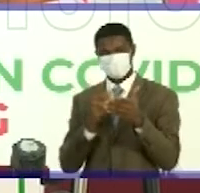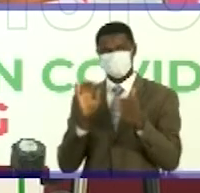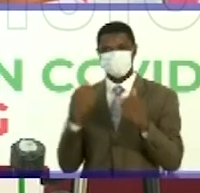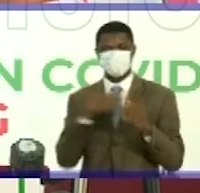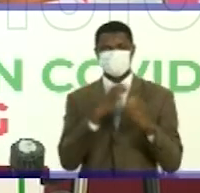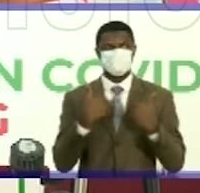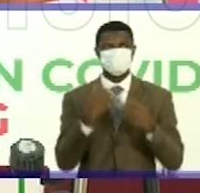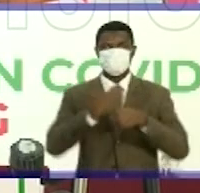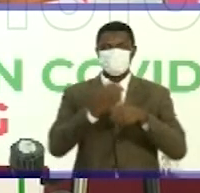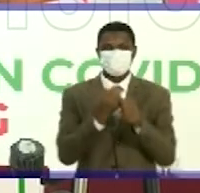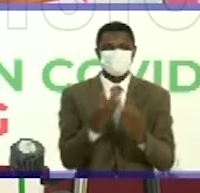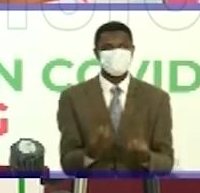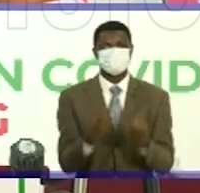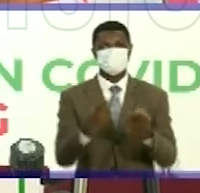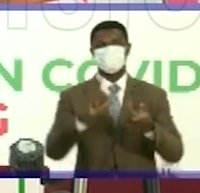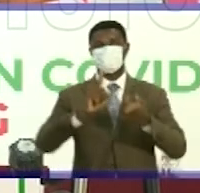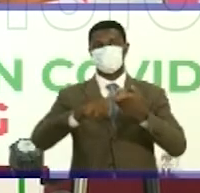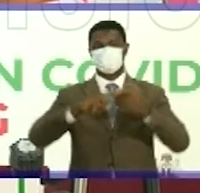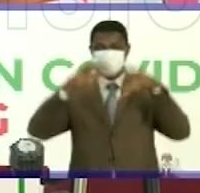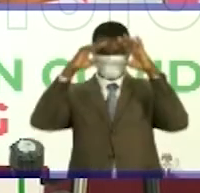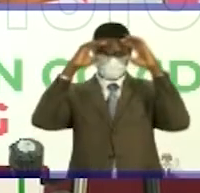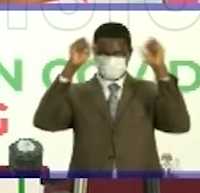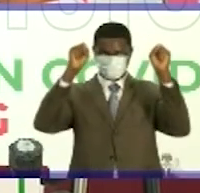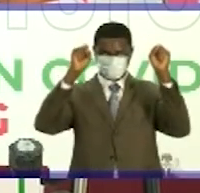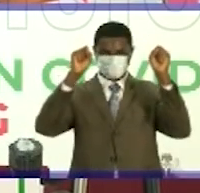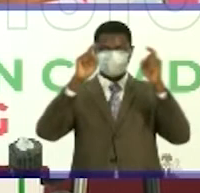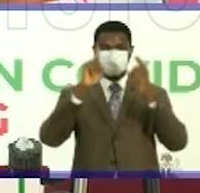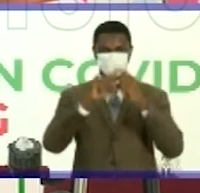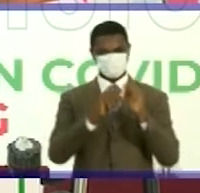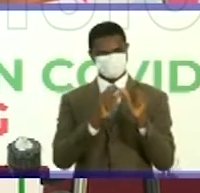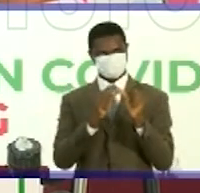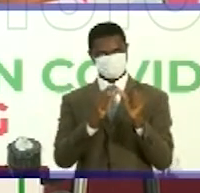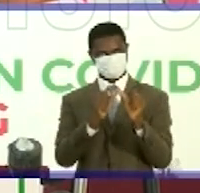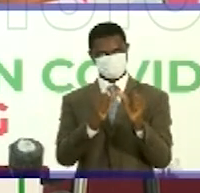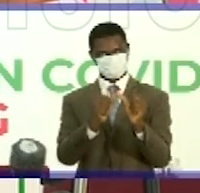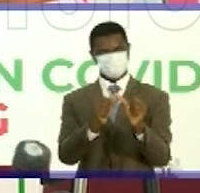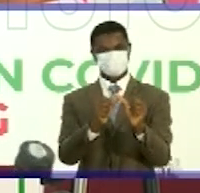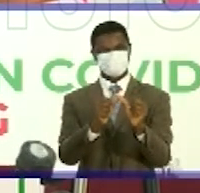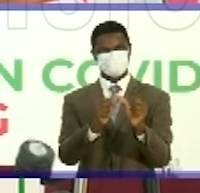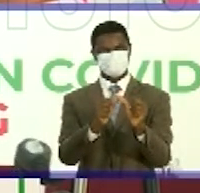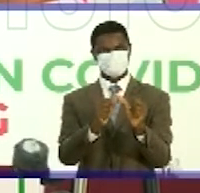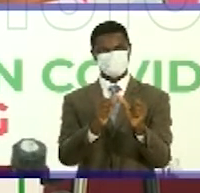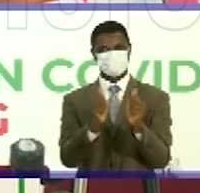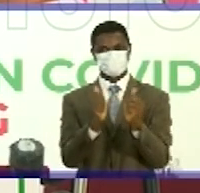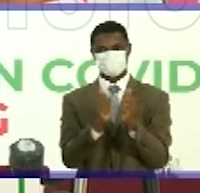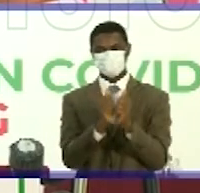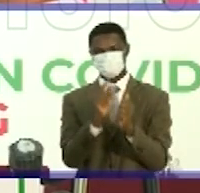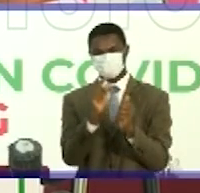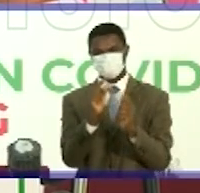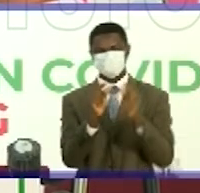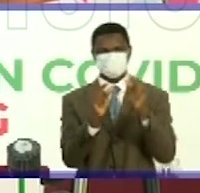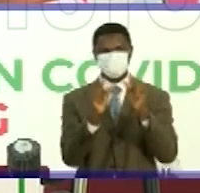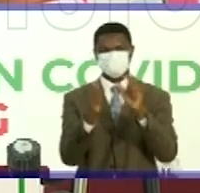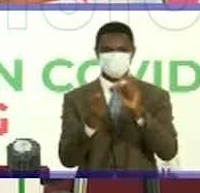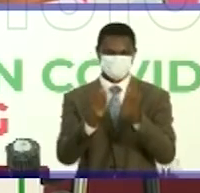recommendations to Mr. President to retain the current phase of the response with minor changes to address some